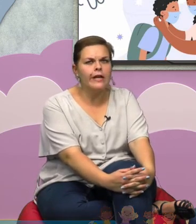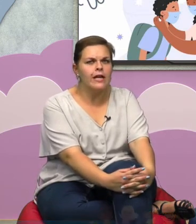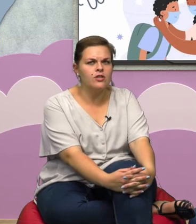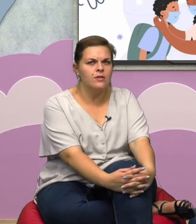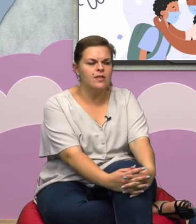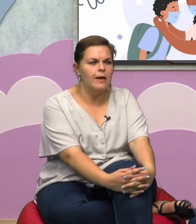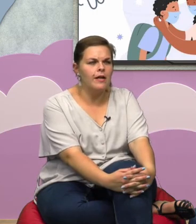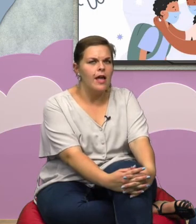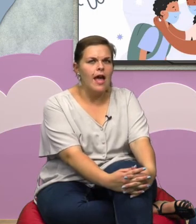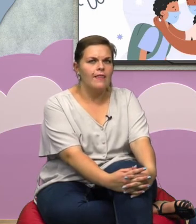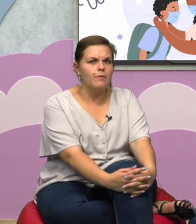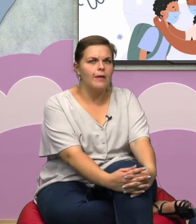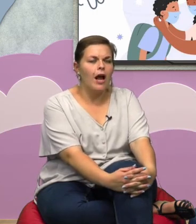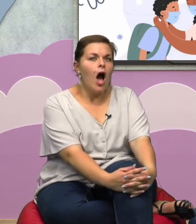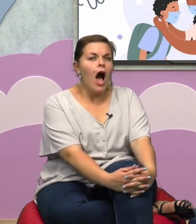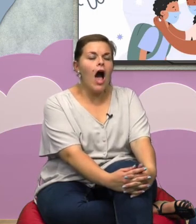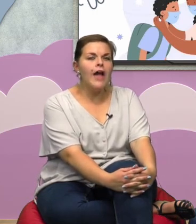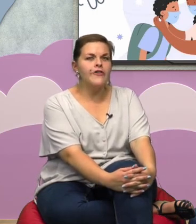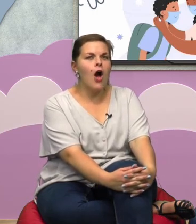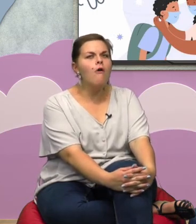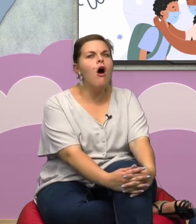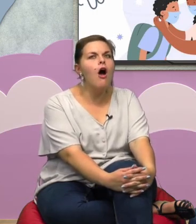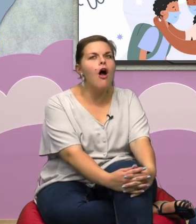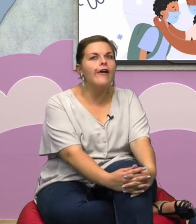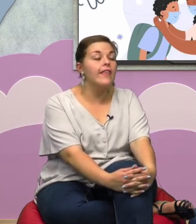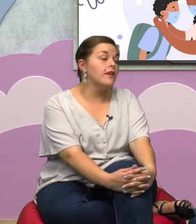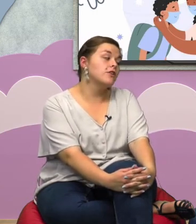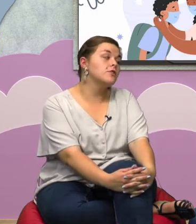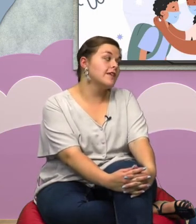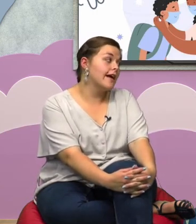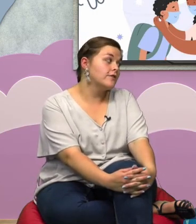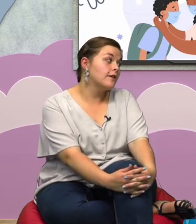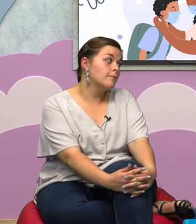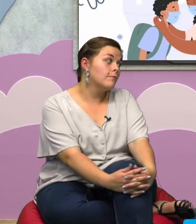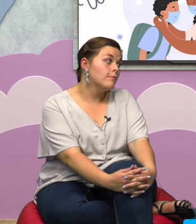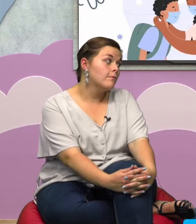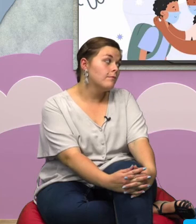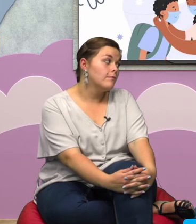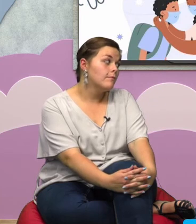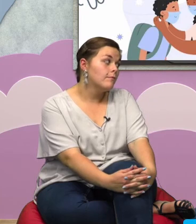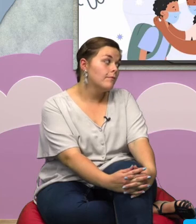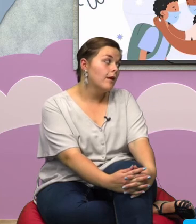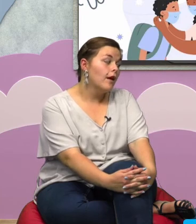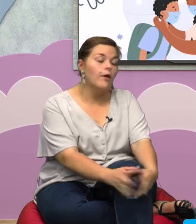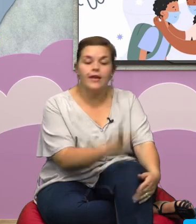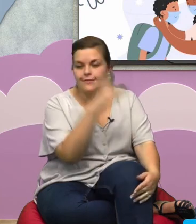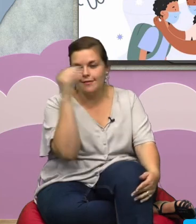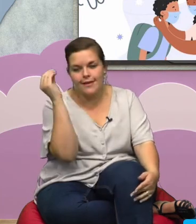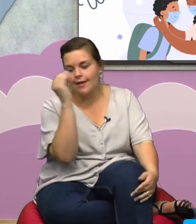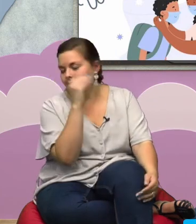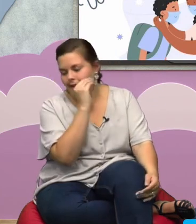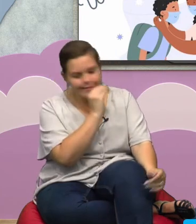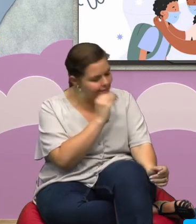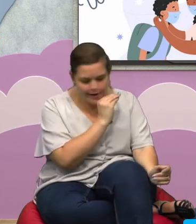they'll recognize you in spot and they will be like i know her and then you need to say hi to them oh yes